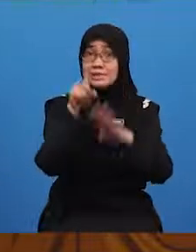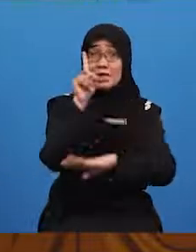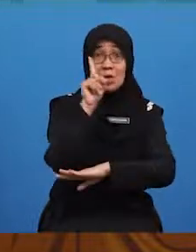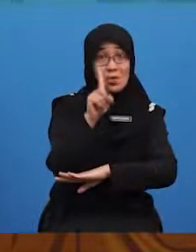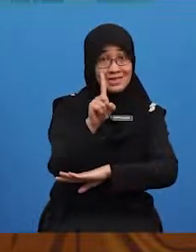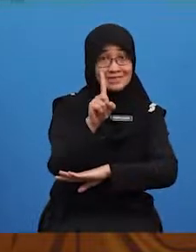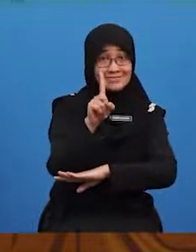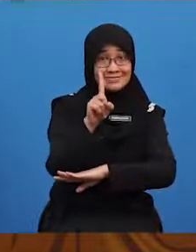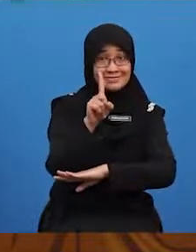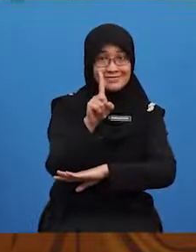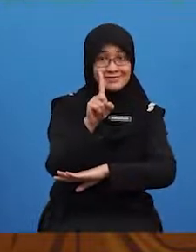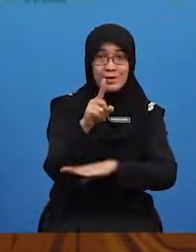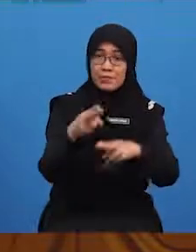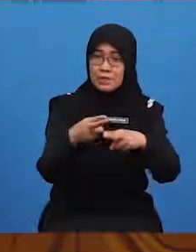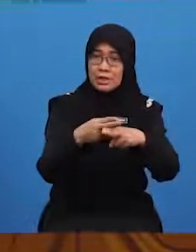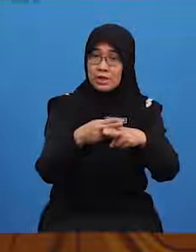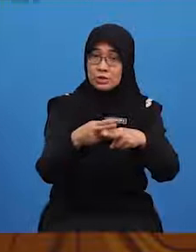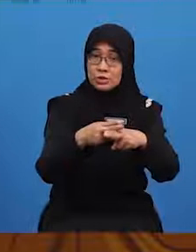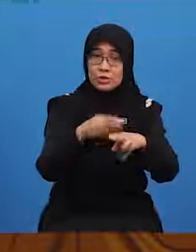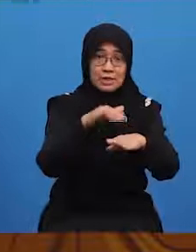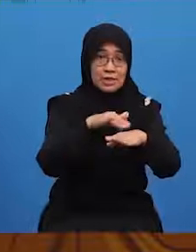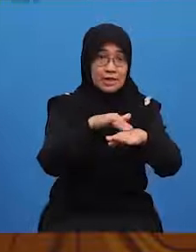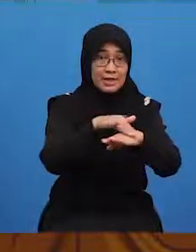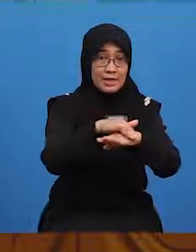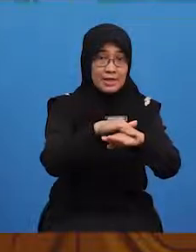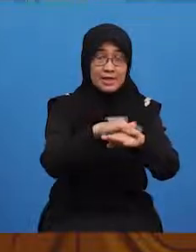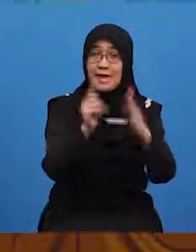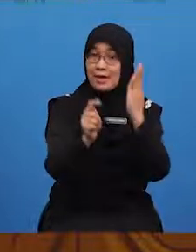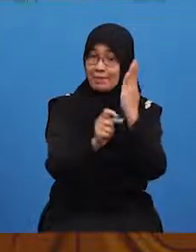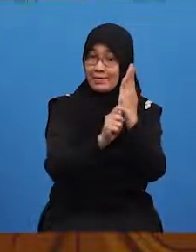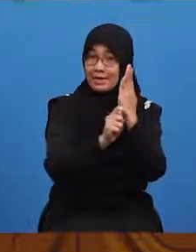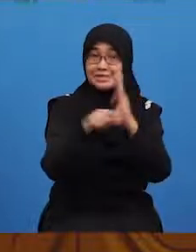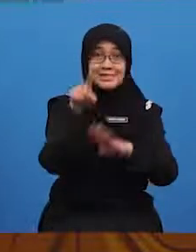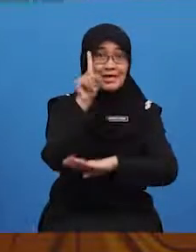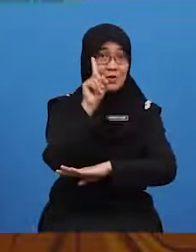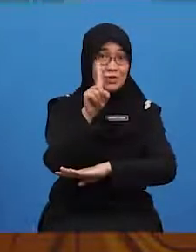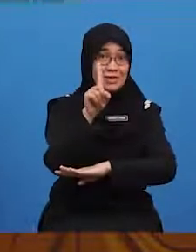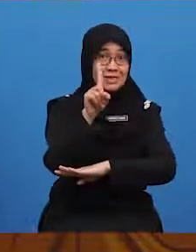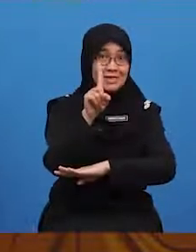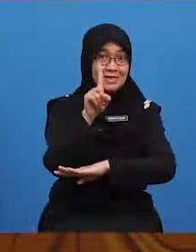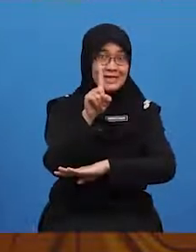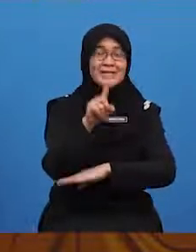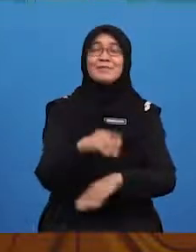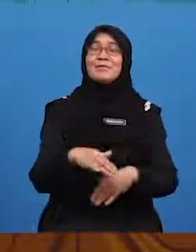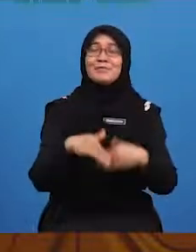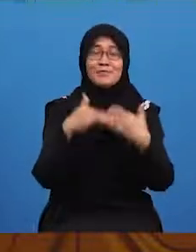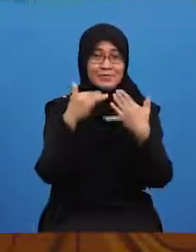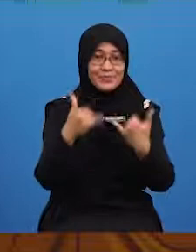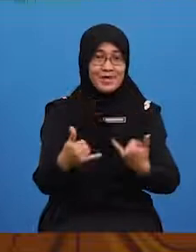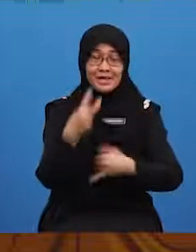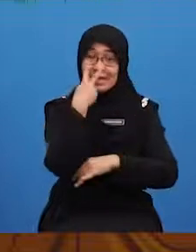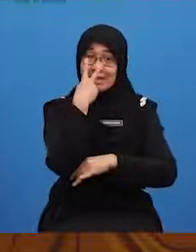shorthand, we need to plus 1. Remember, the shorthand, we need to plus